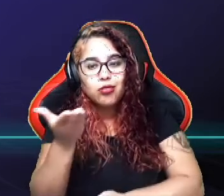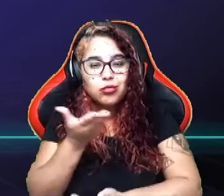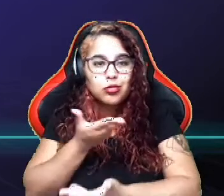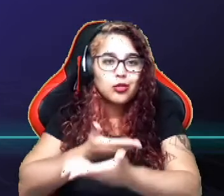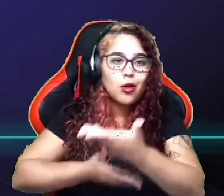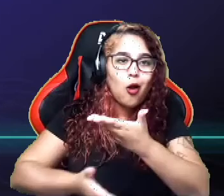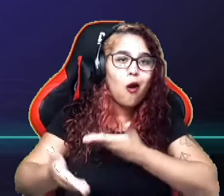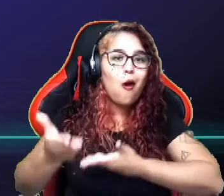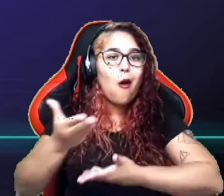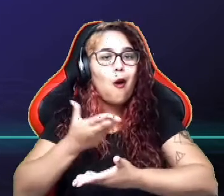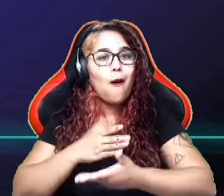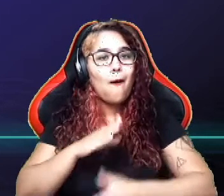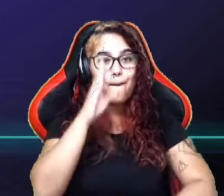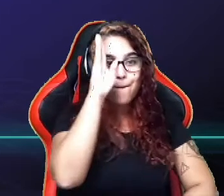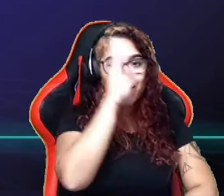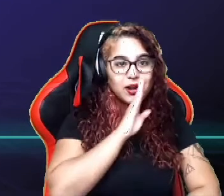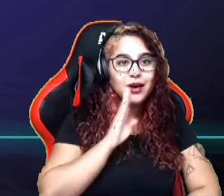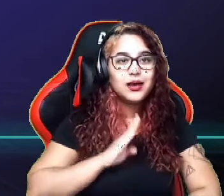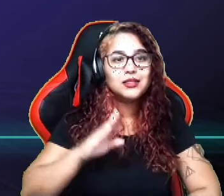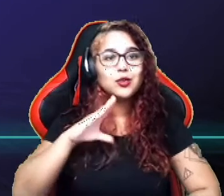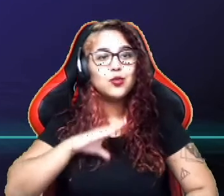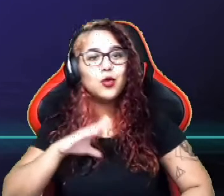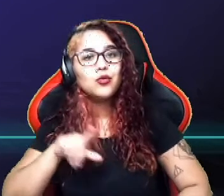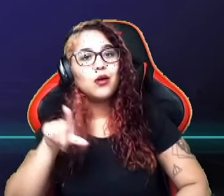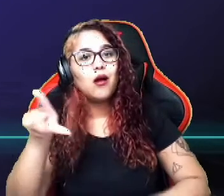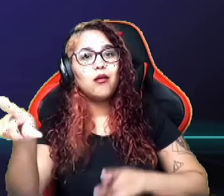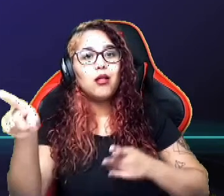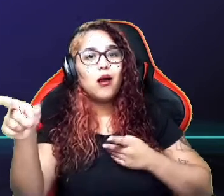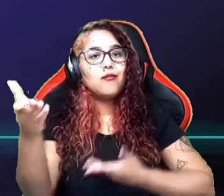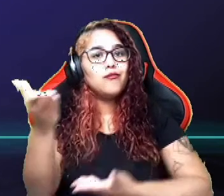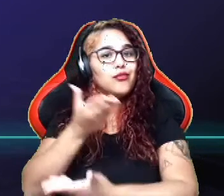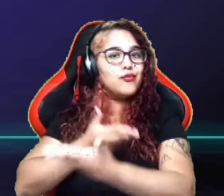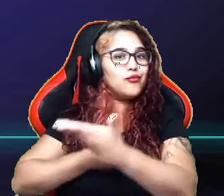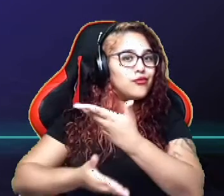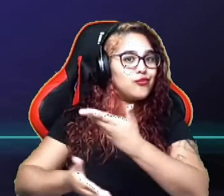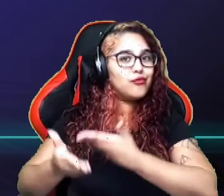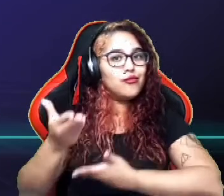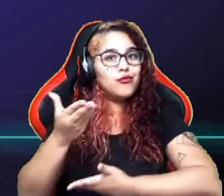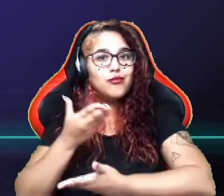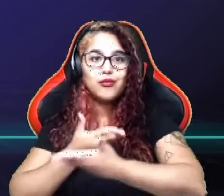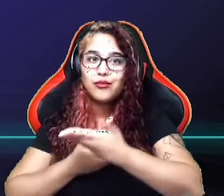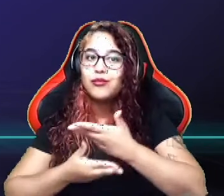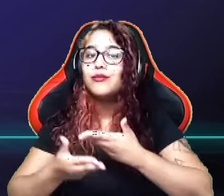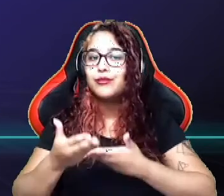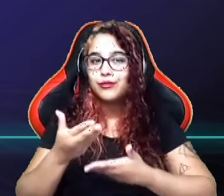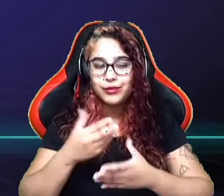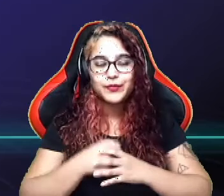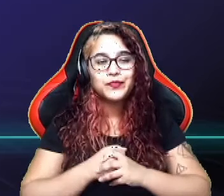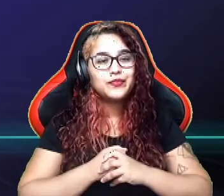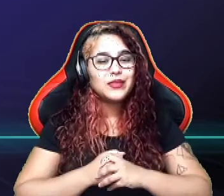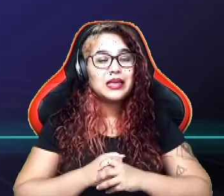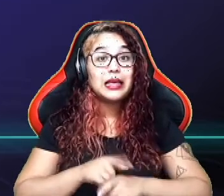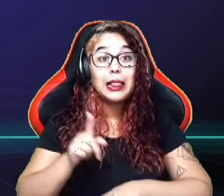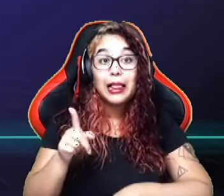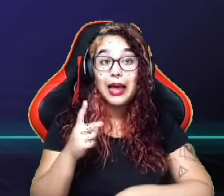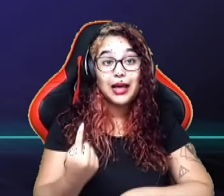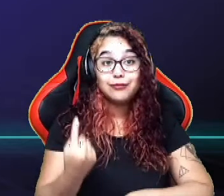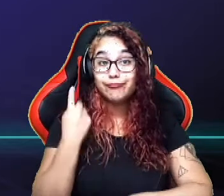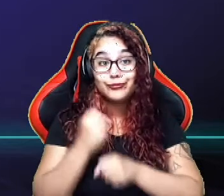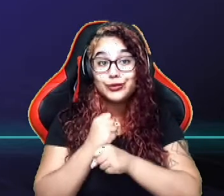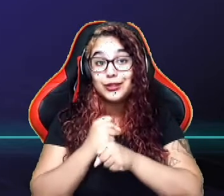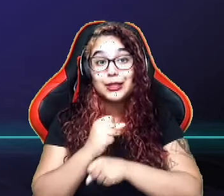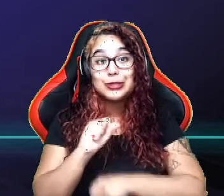where we exchange back and forth with Portugal. But curiously, back in the